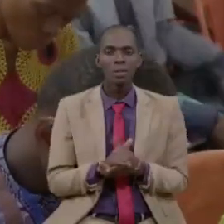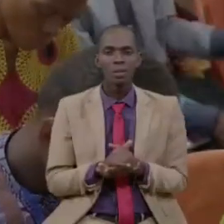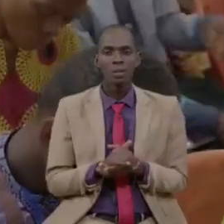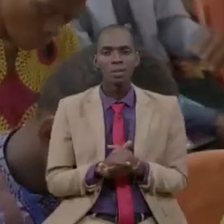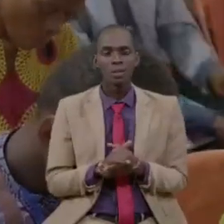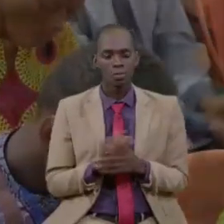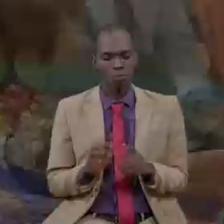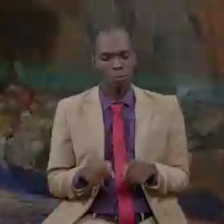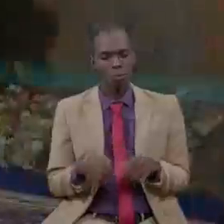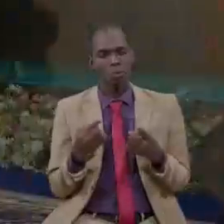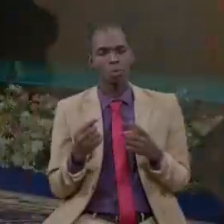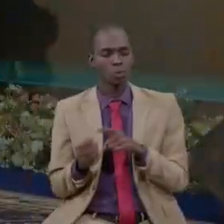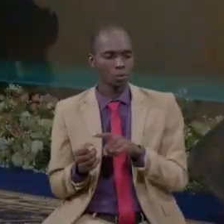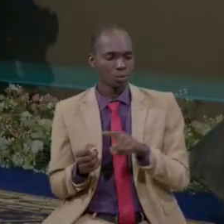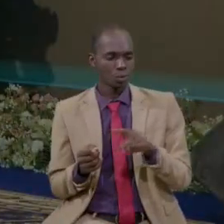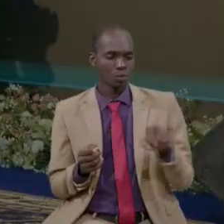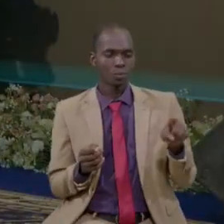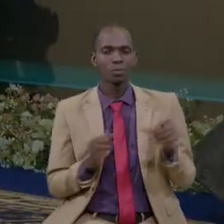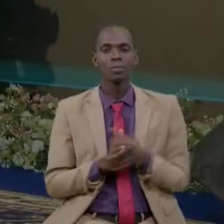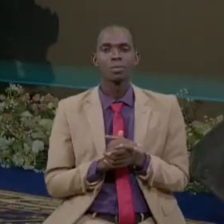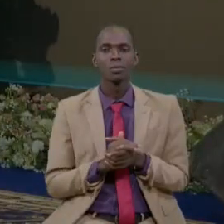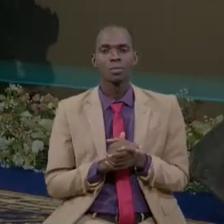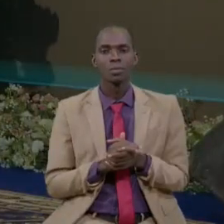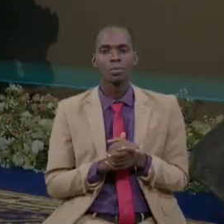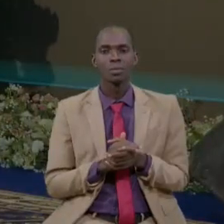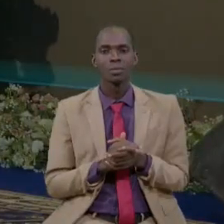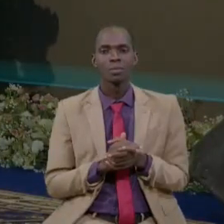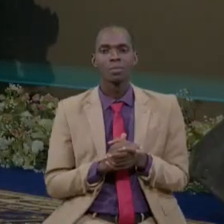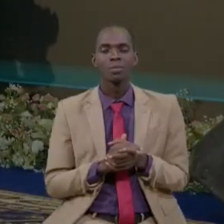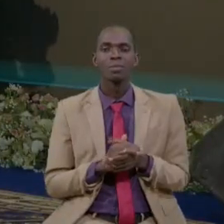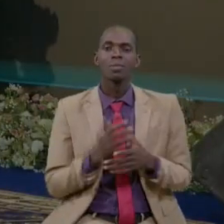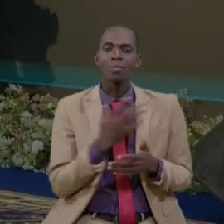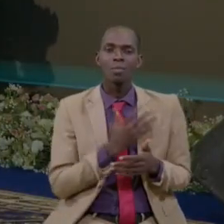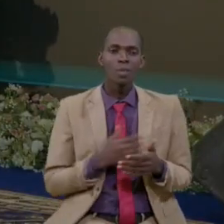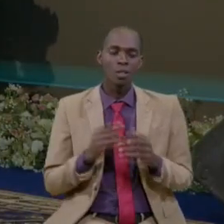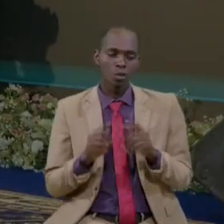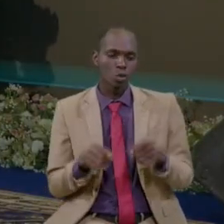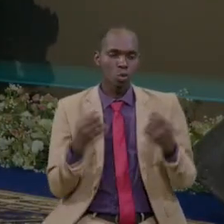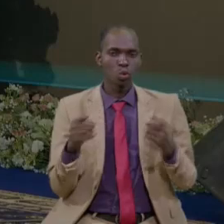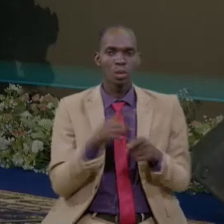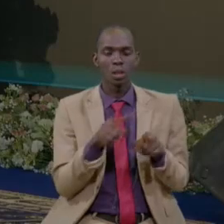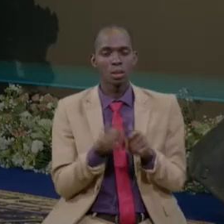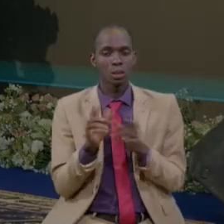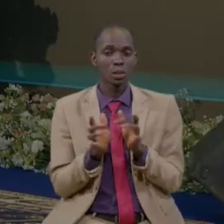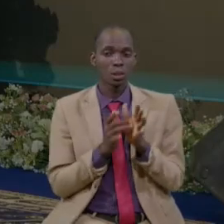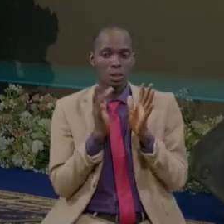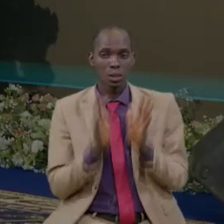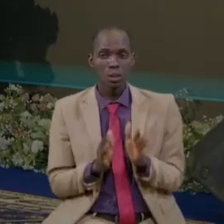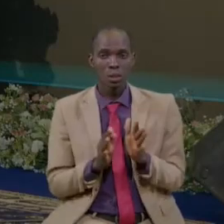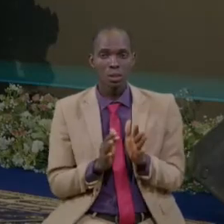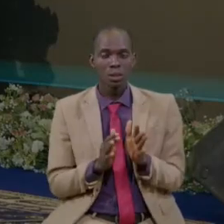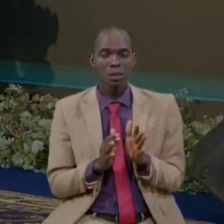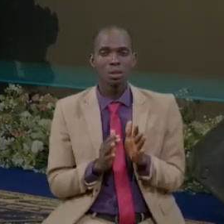that, you know, many people, as I was growing as a Christian, I heard, go ye.